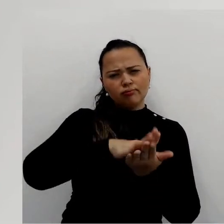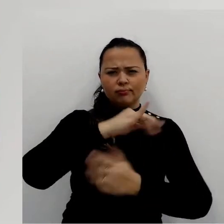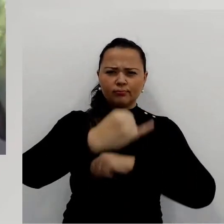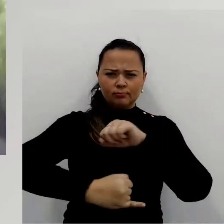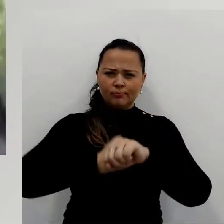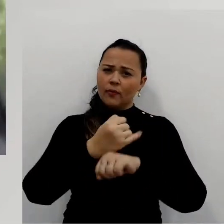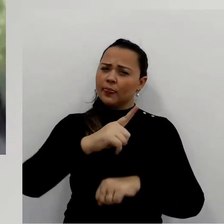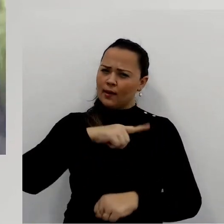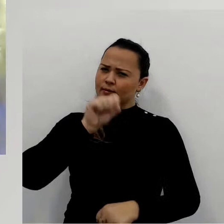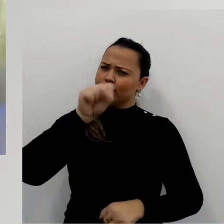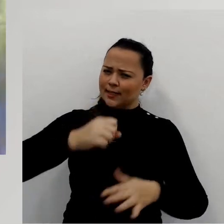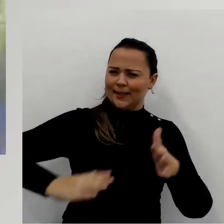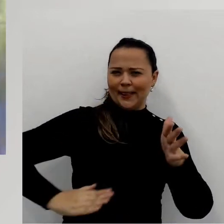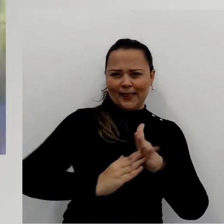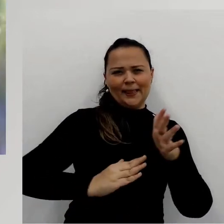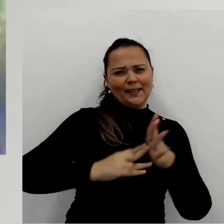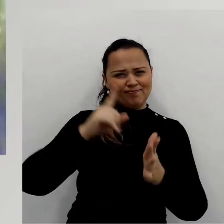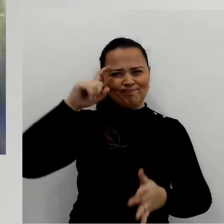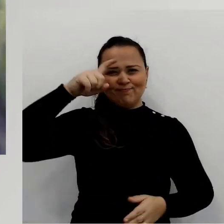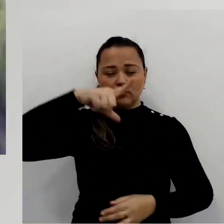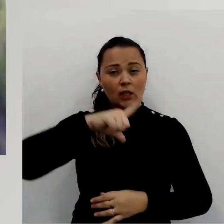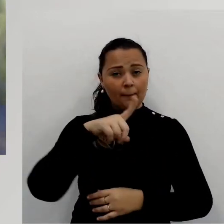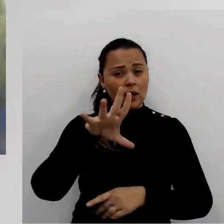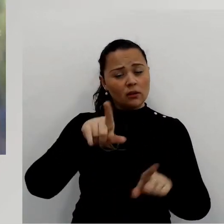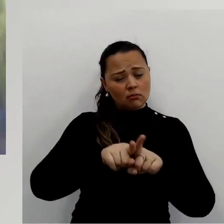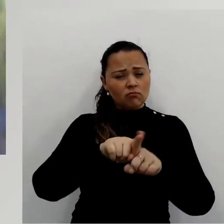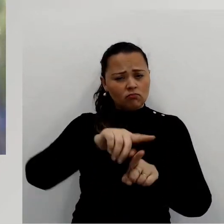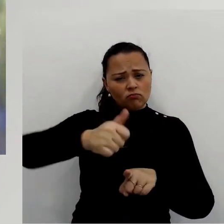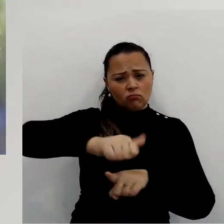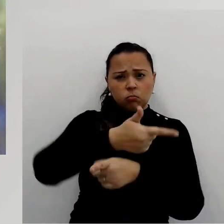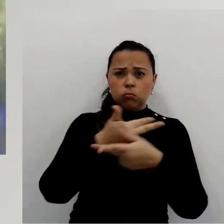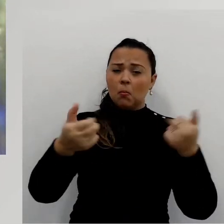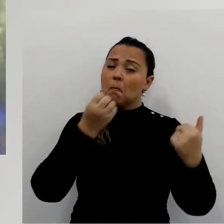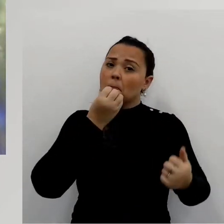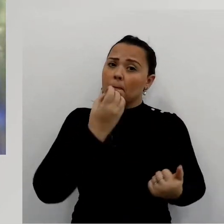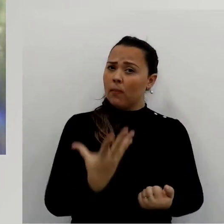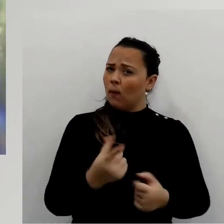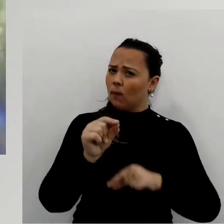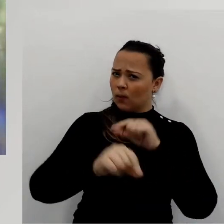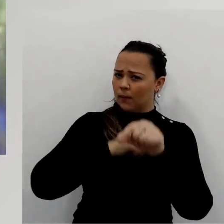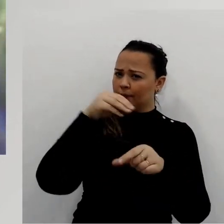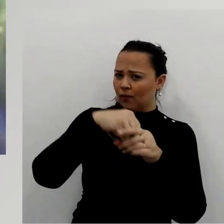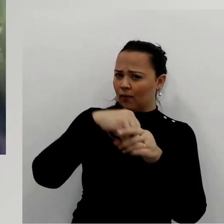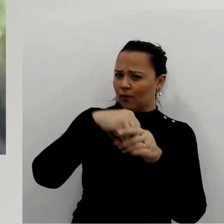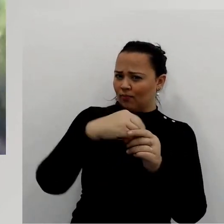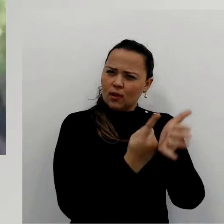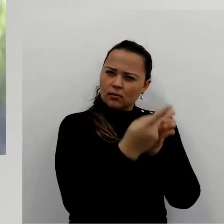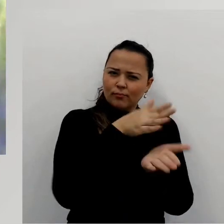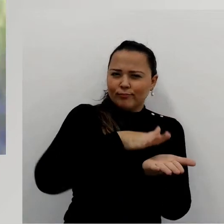major advantages over offset lithography. It can handle very short runs.